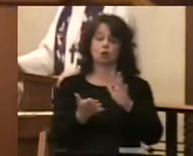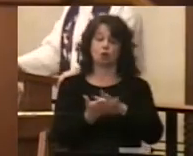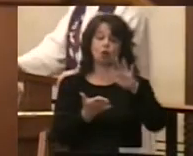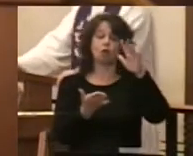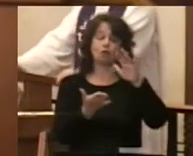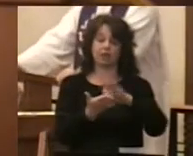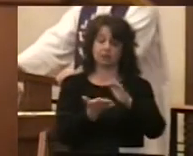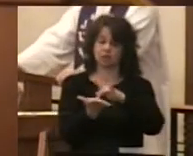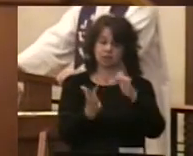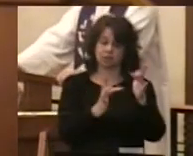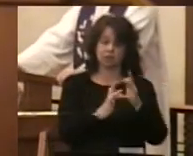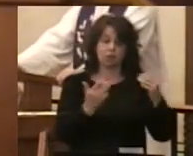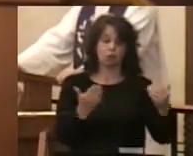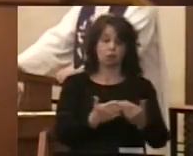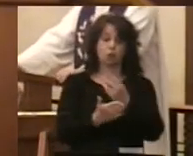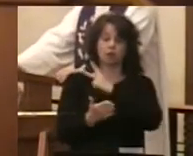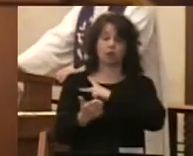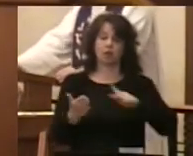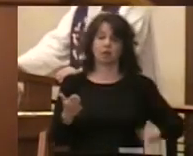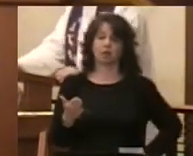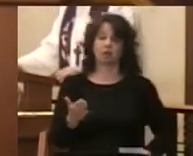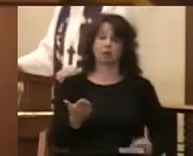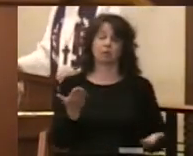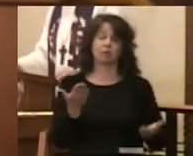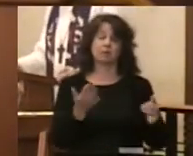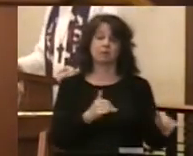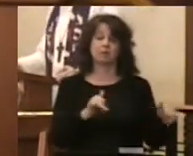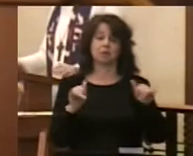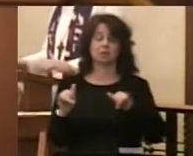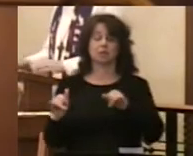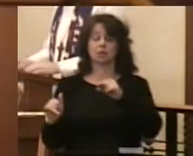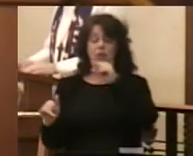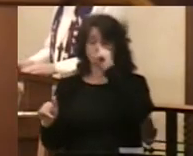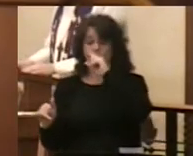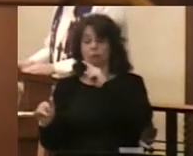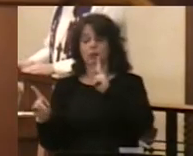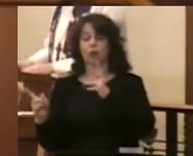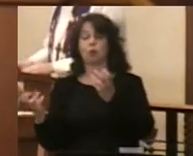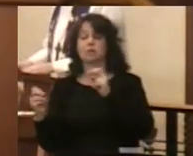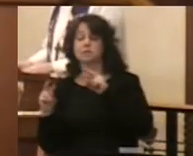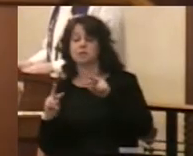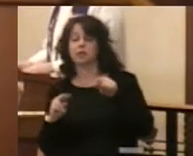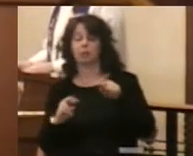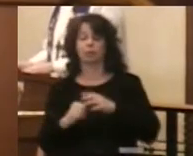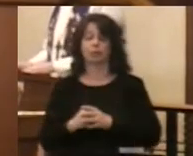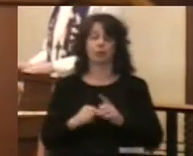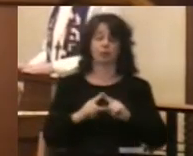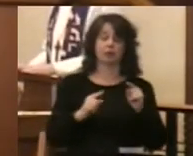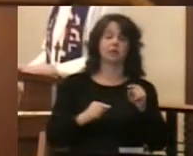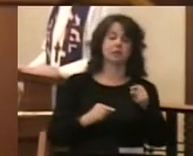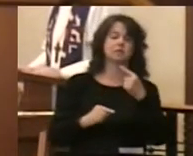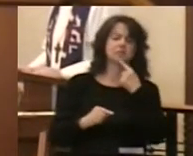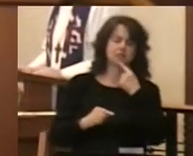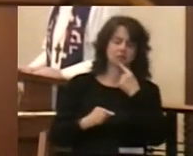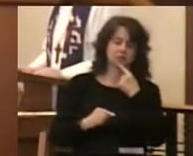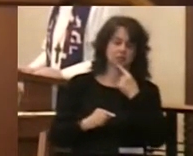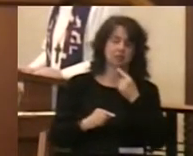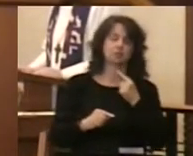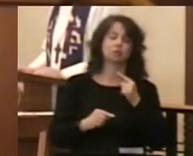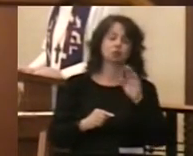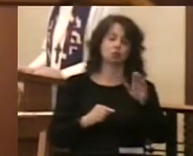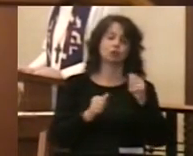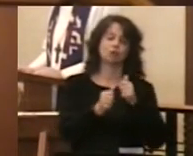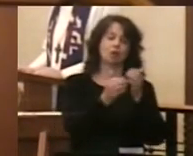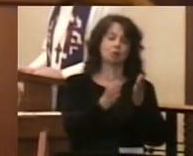their new king, perhaps like the Greeks who want to see Him. But Jesus reminds His followers that He will be raised up in a different kind